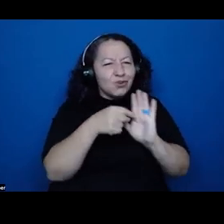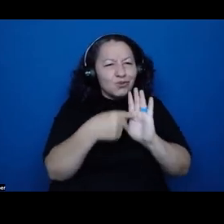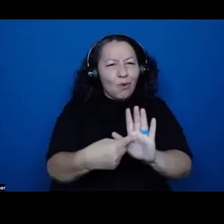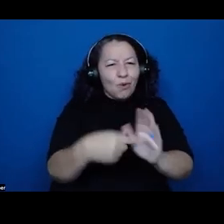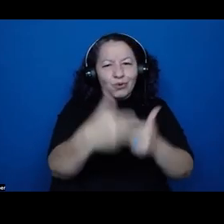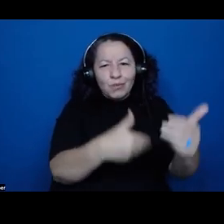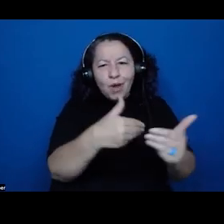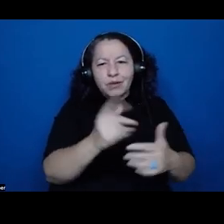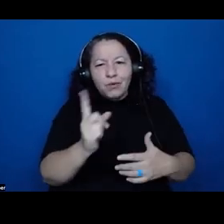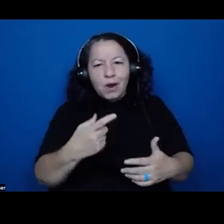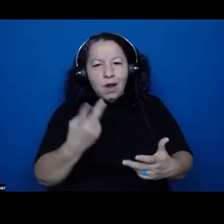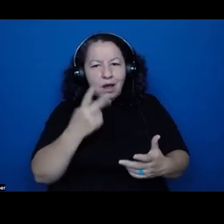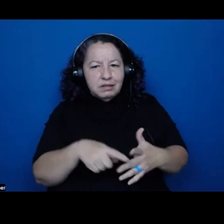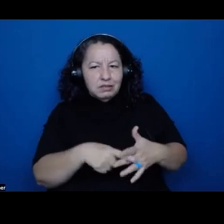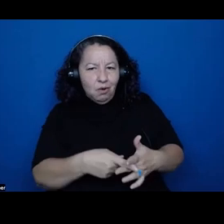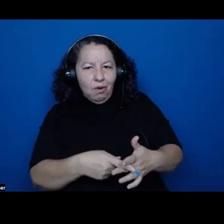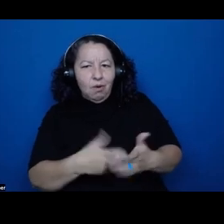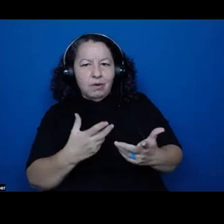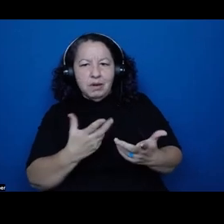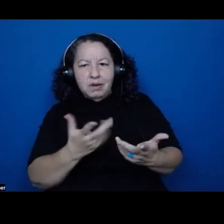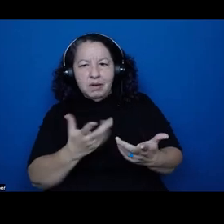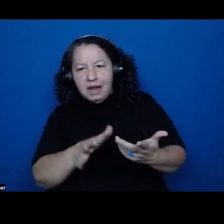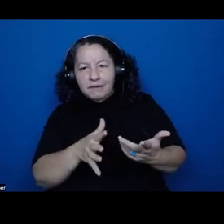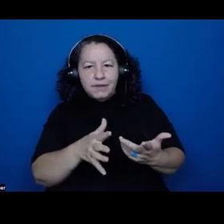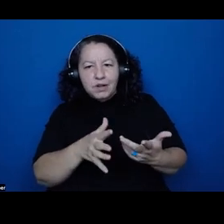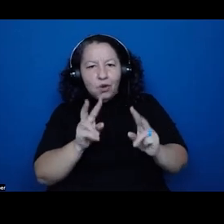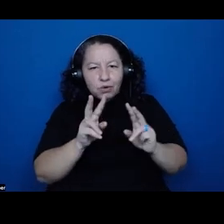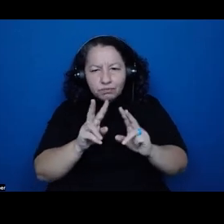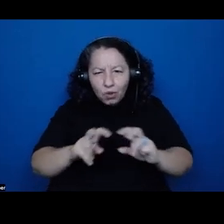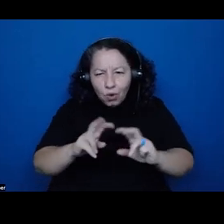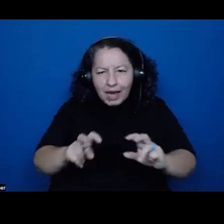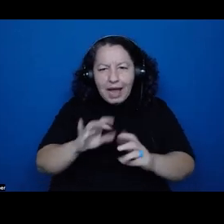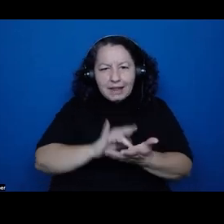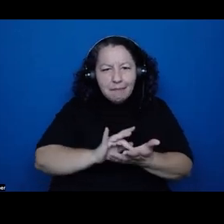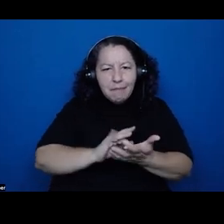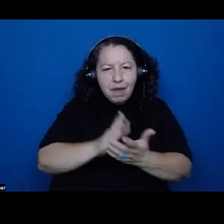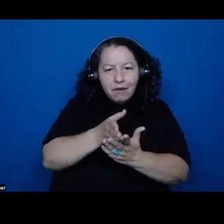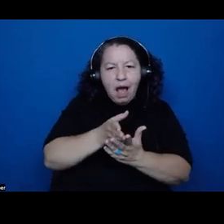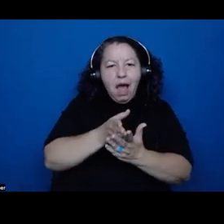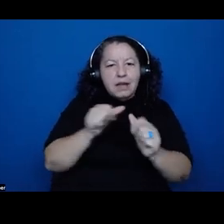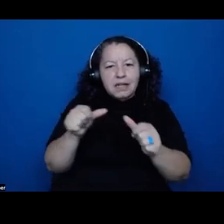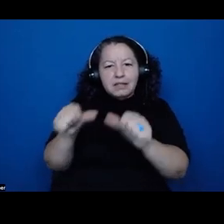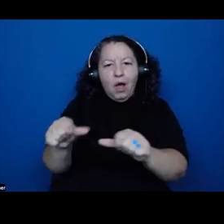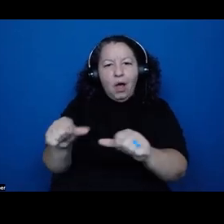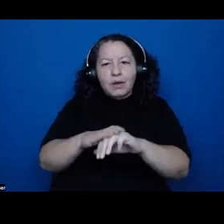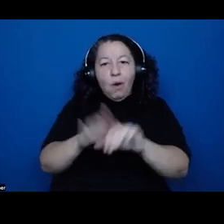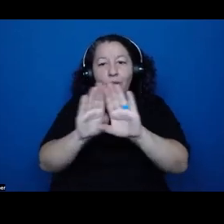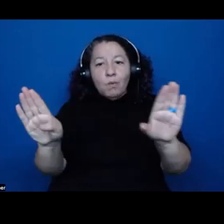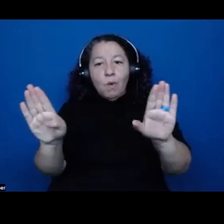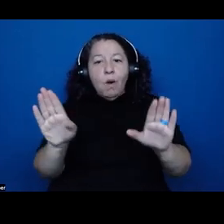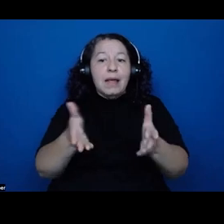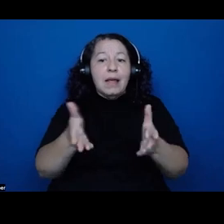of started, which was kind of just looking at the medical file, just installing it onto the wall, inviting people to look at it, and